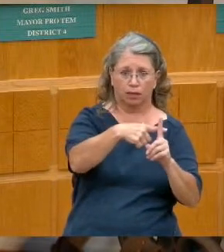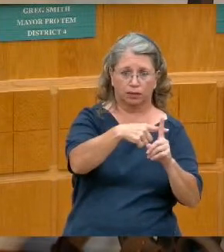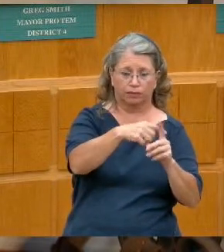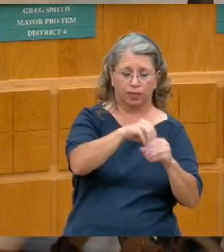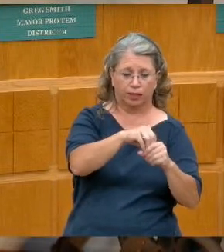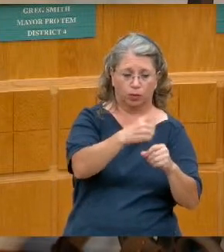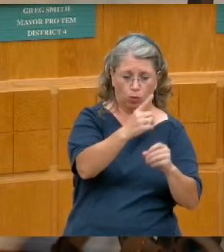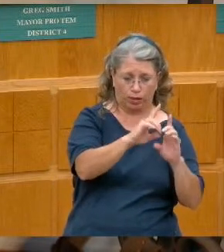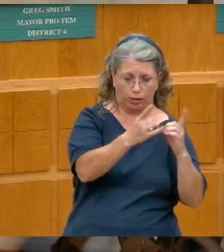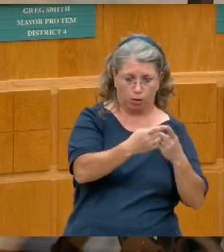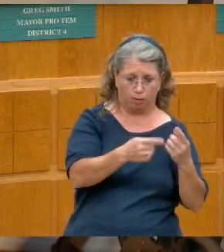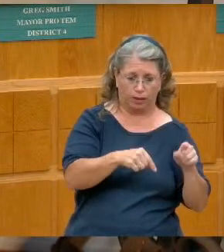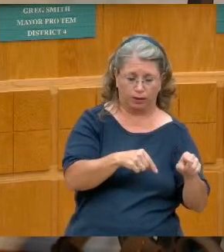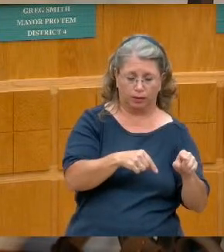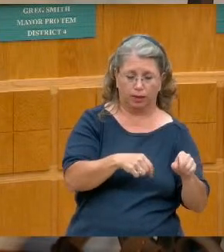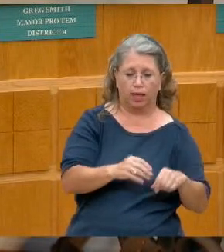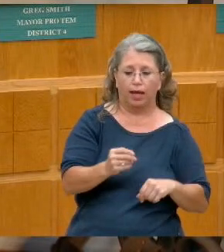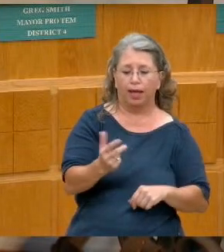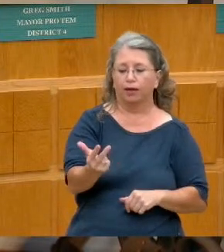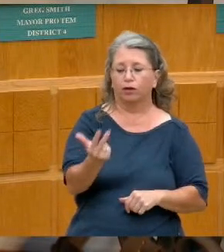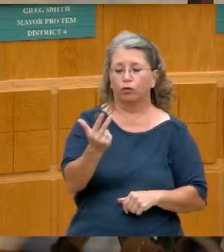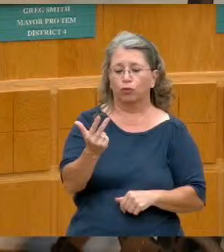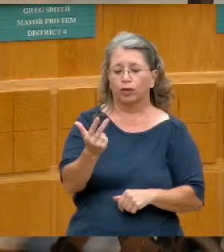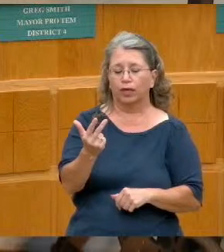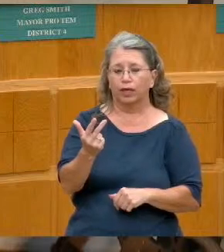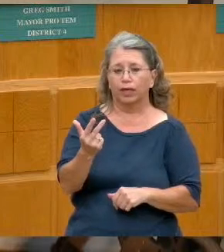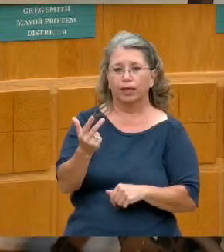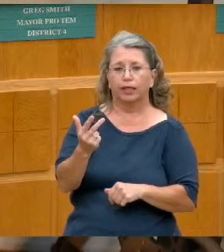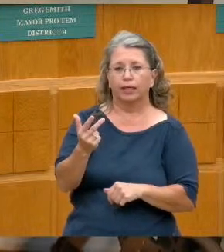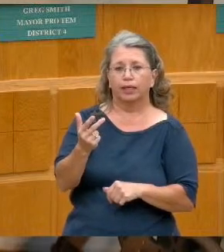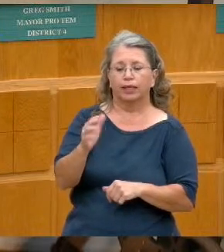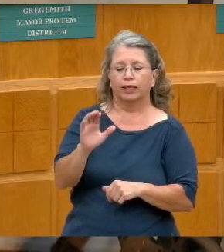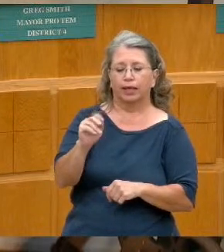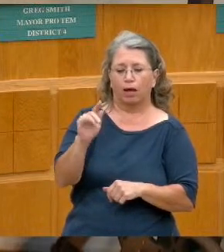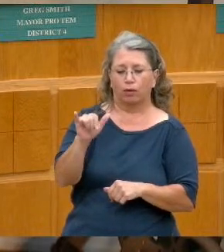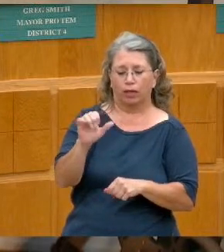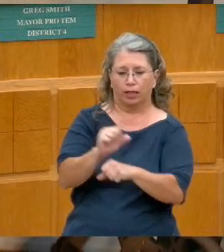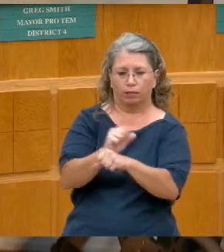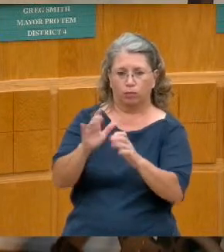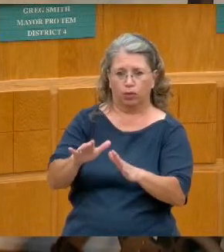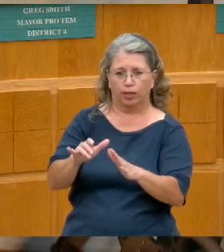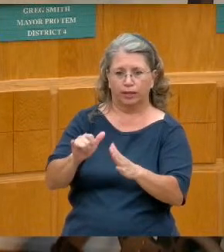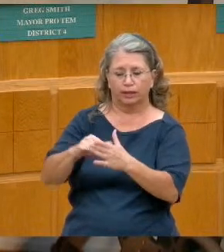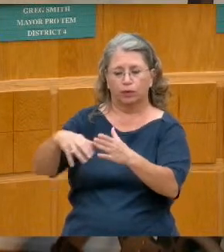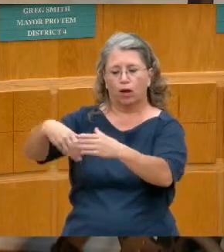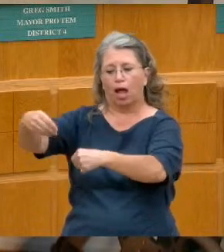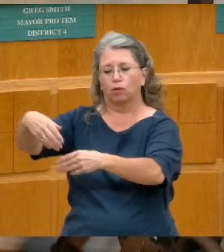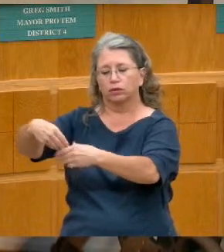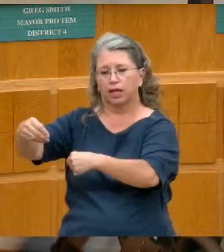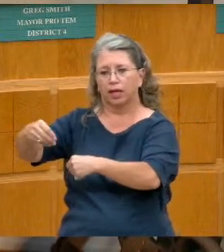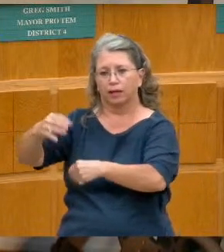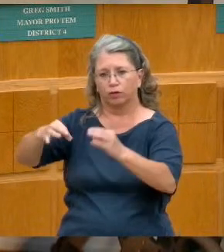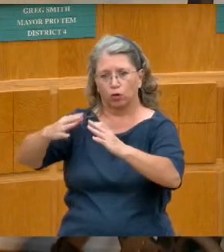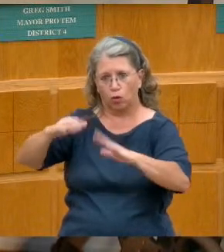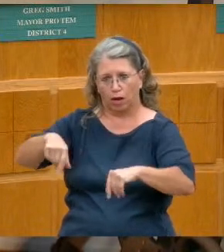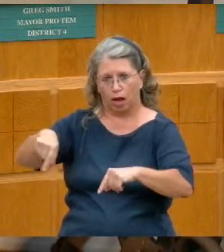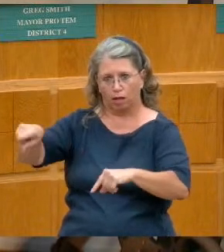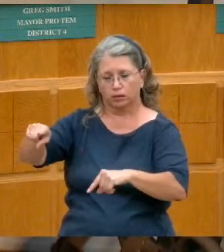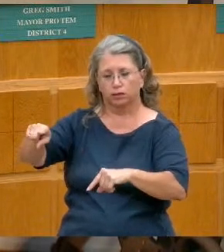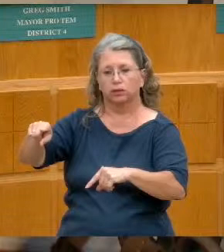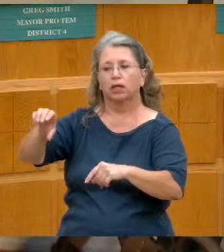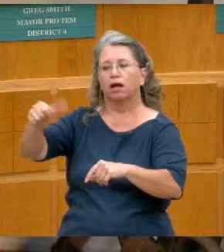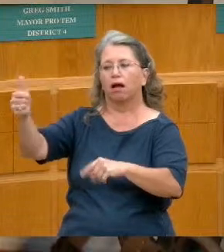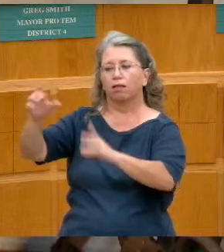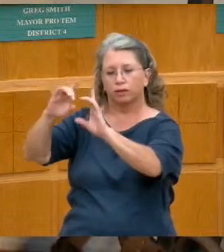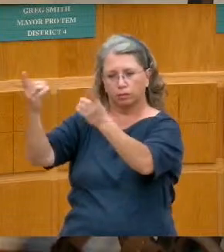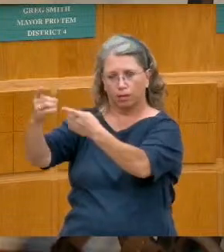and there were 3 county employees that were outside of the county courthouse that tested positive also in another department.